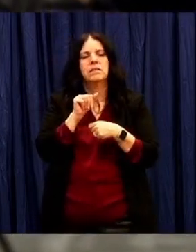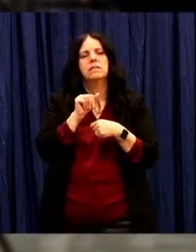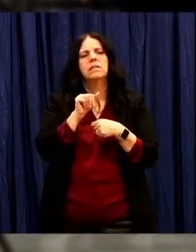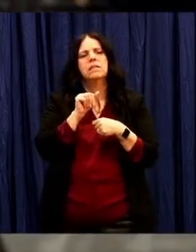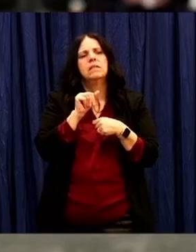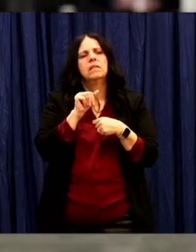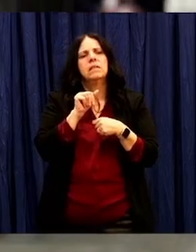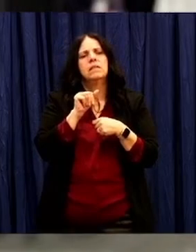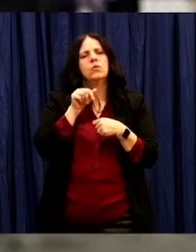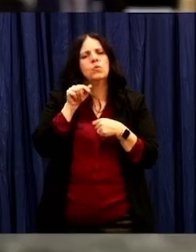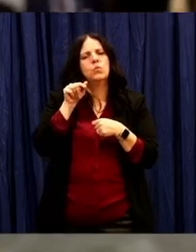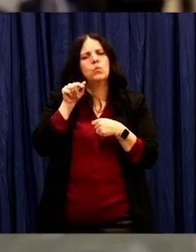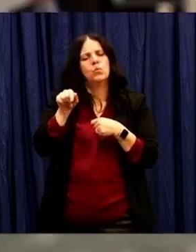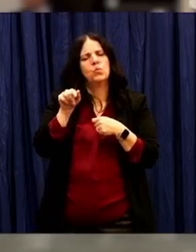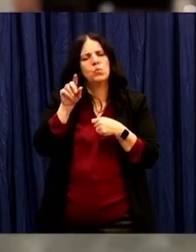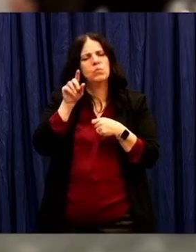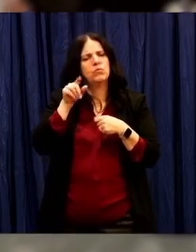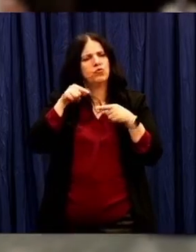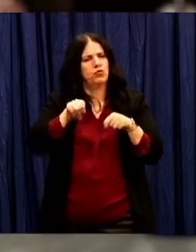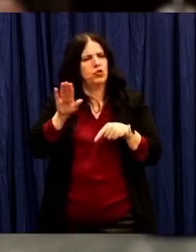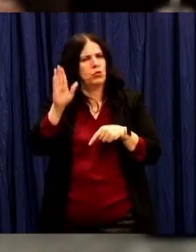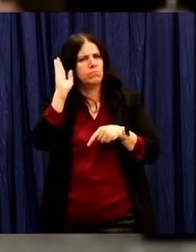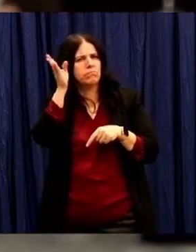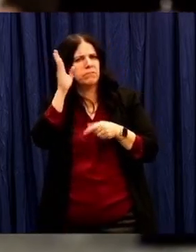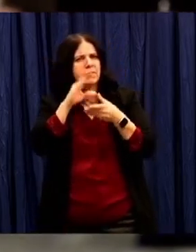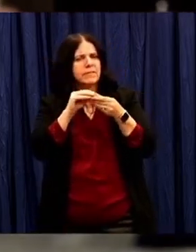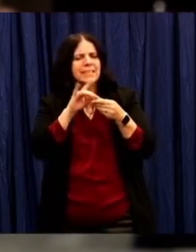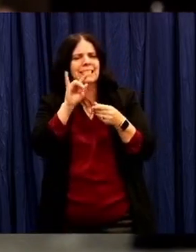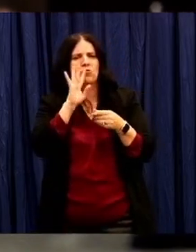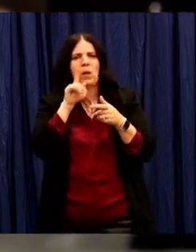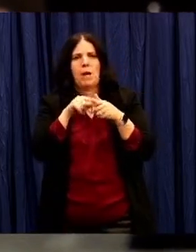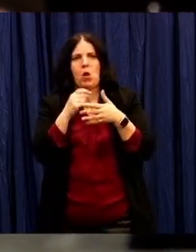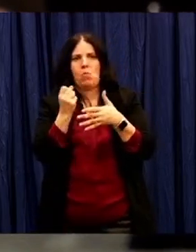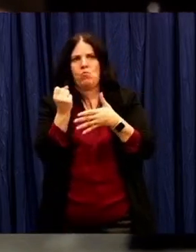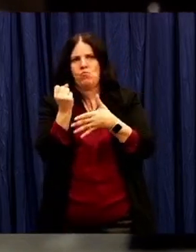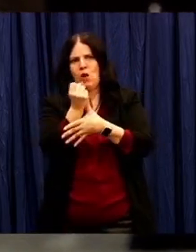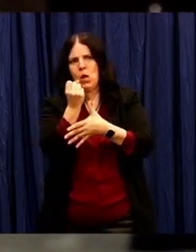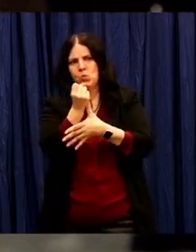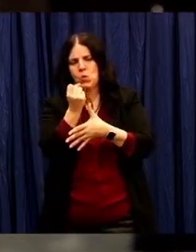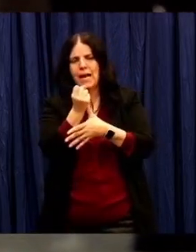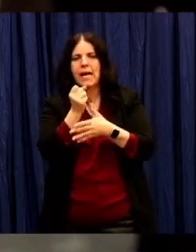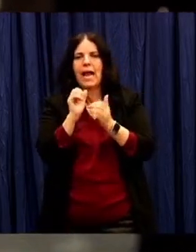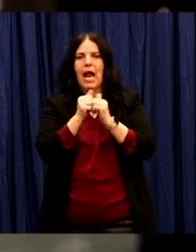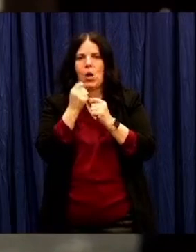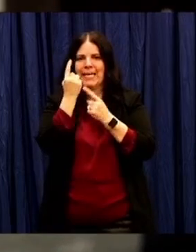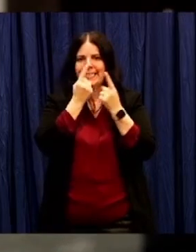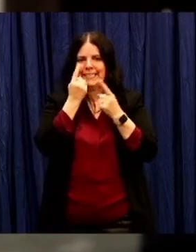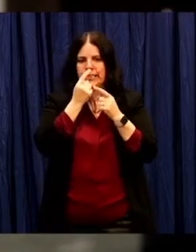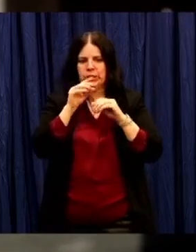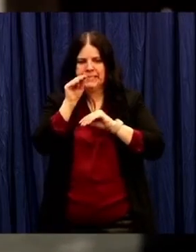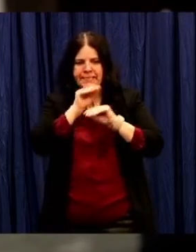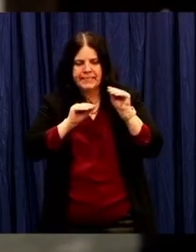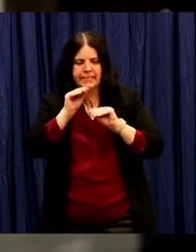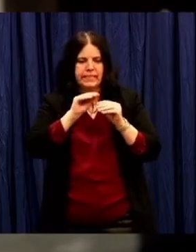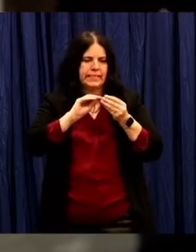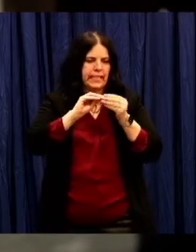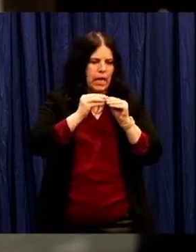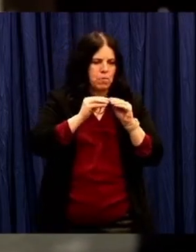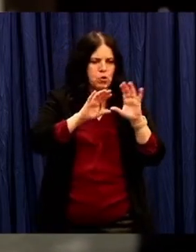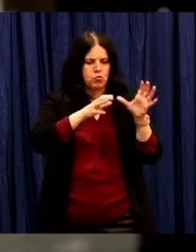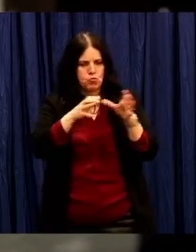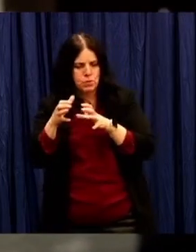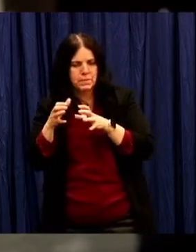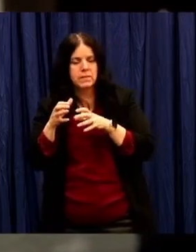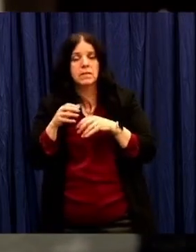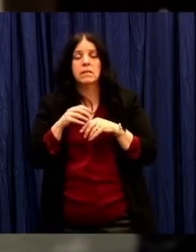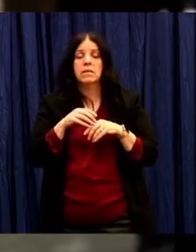had a part in your presentation talking about priority and how you consider those priorities and the numbers of groups, but I